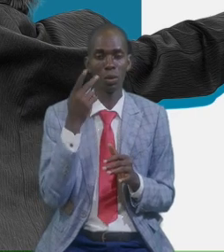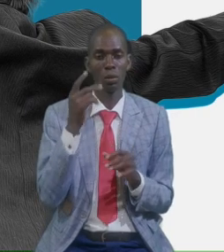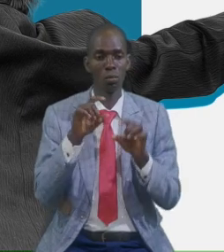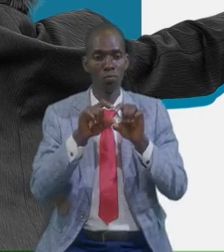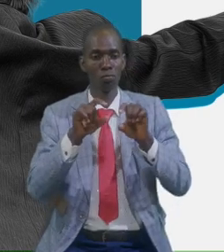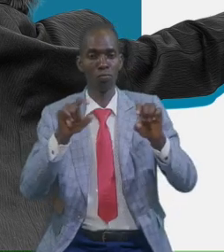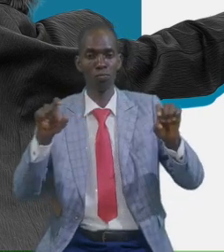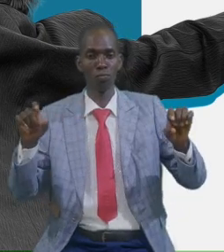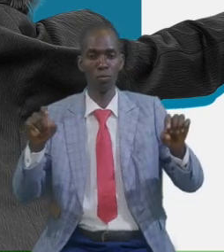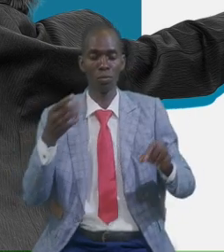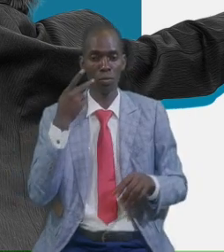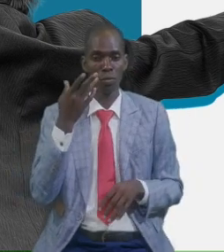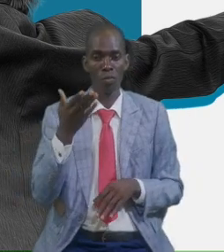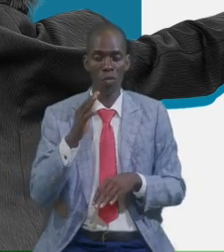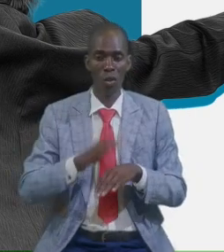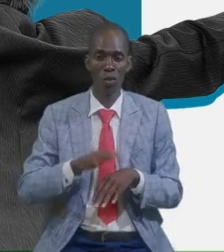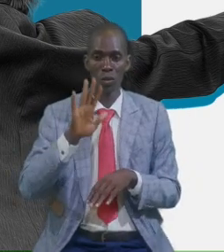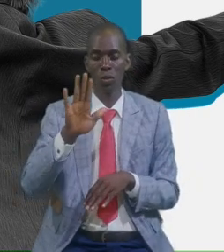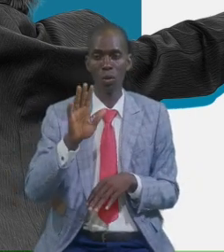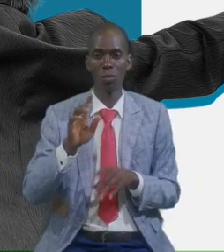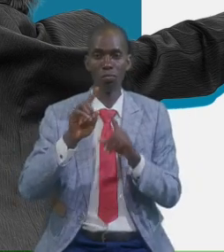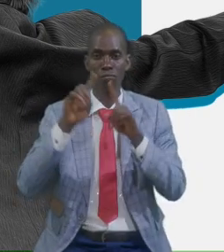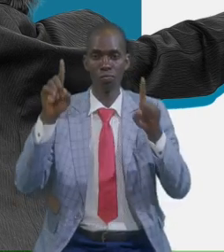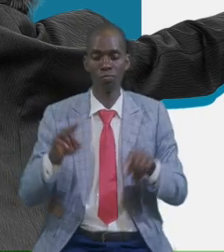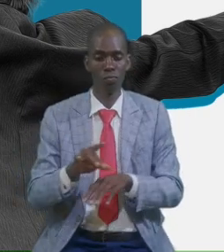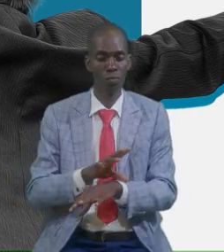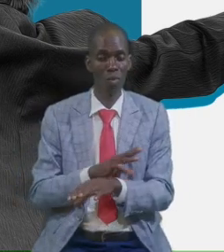just there. On your, there's especially